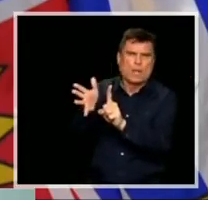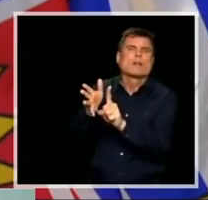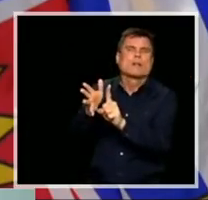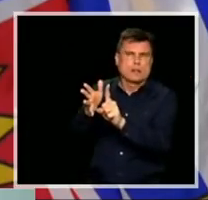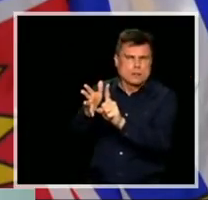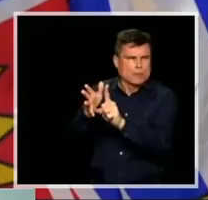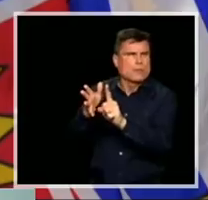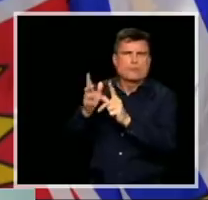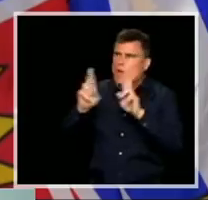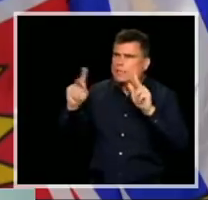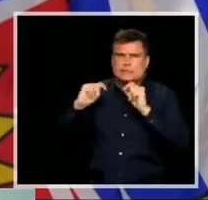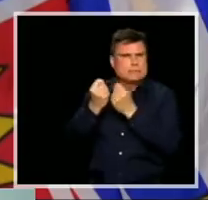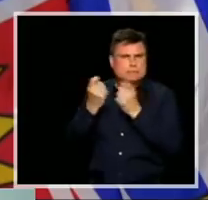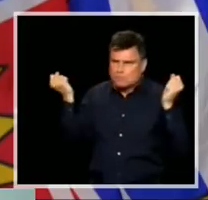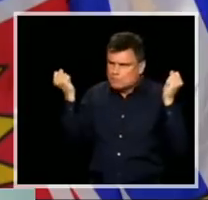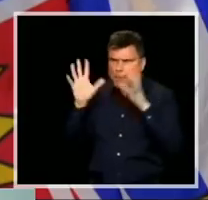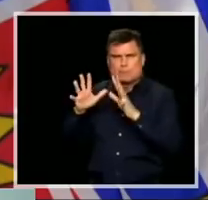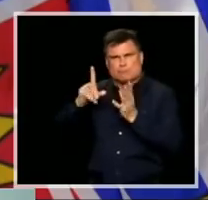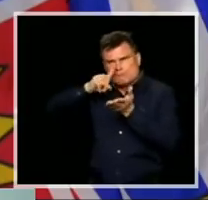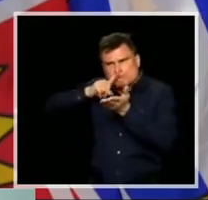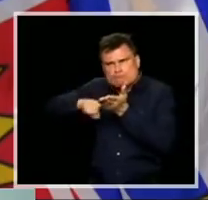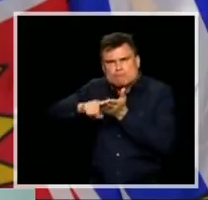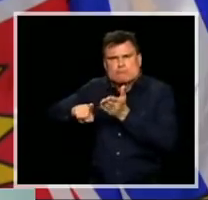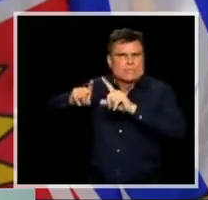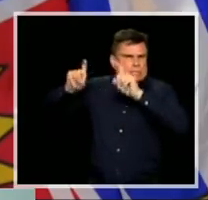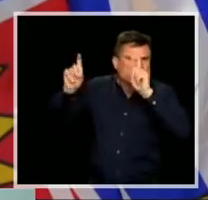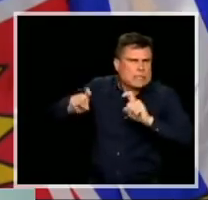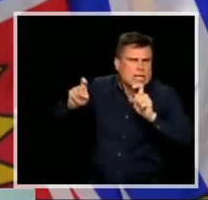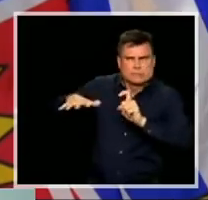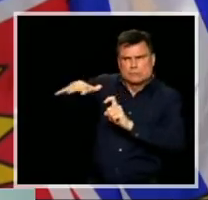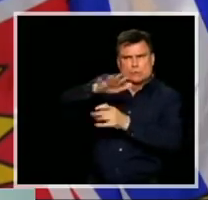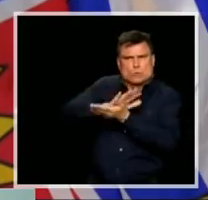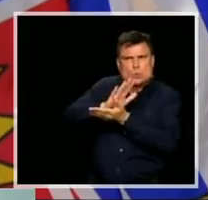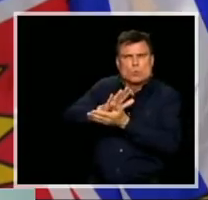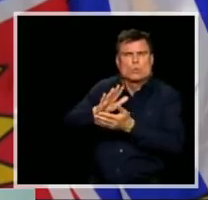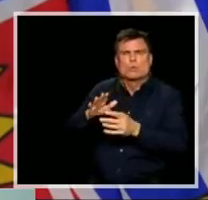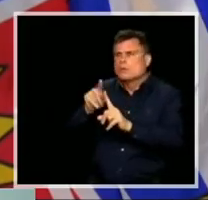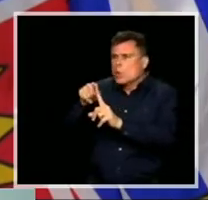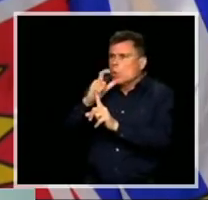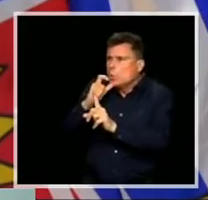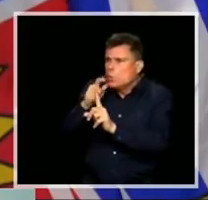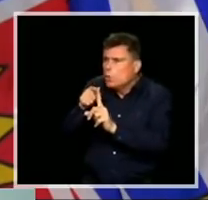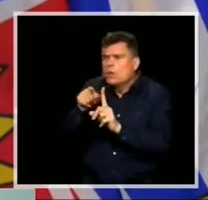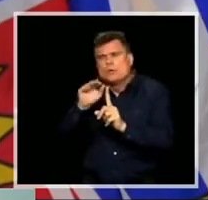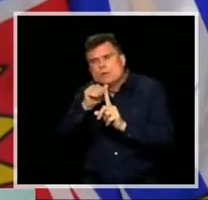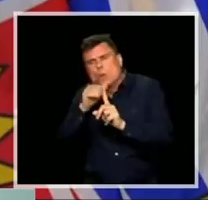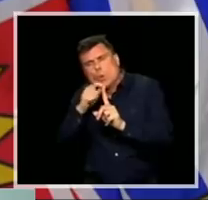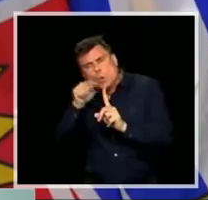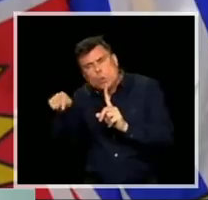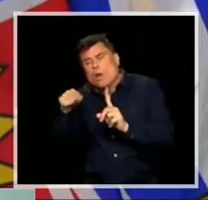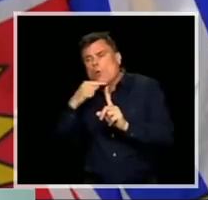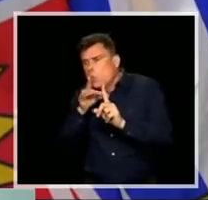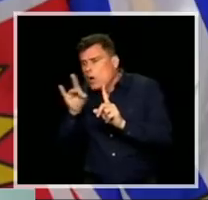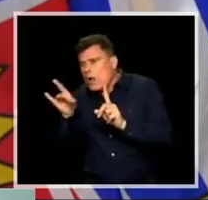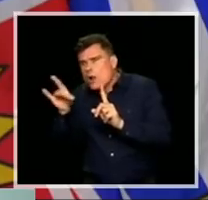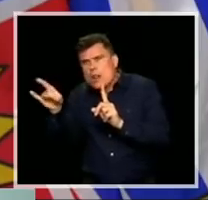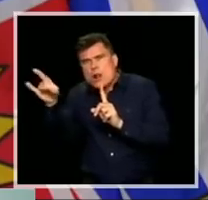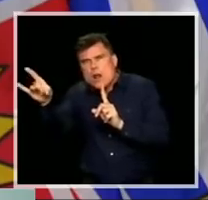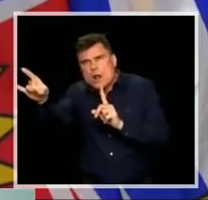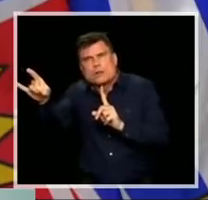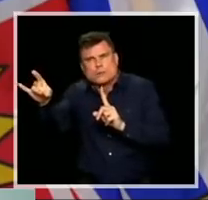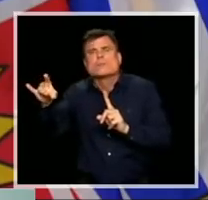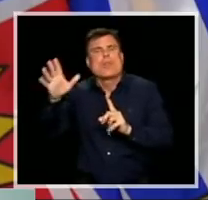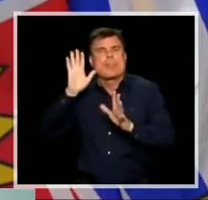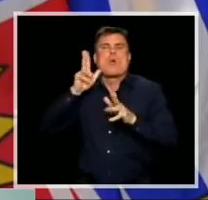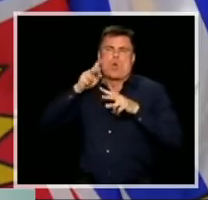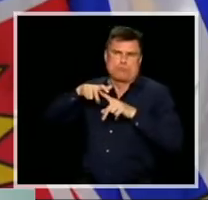the numbers low and the transmission low in this province is by continuing to do the things that we have been doing. So we're